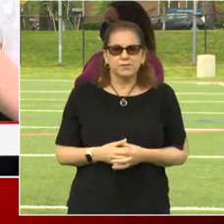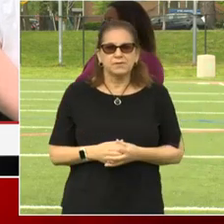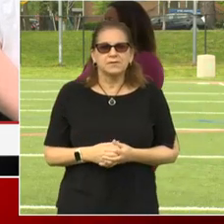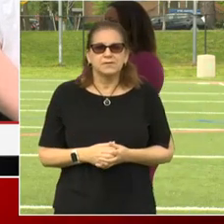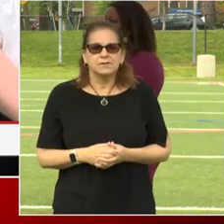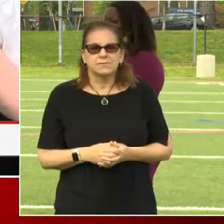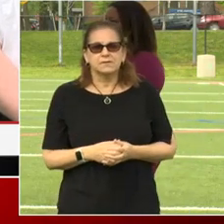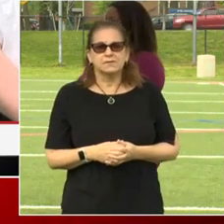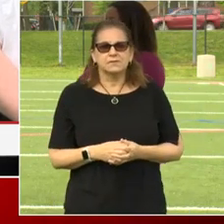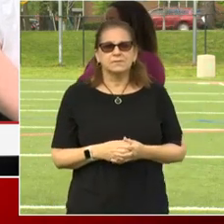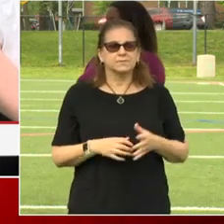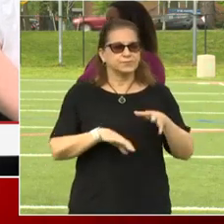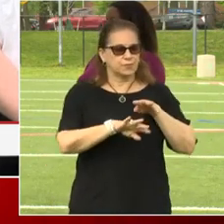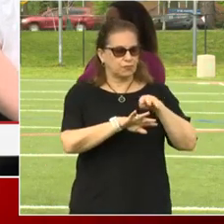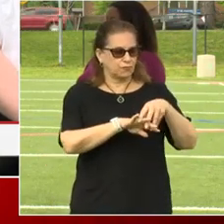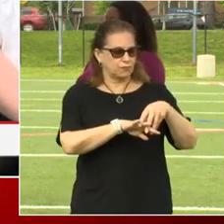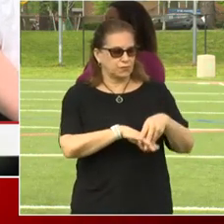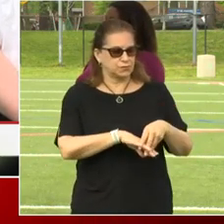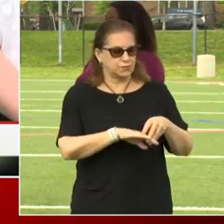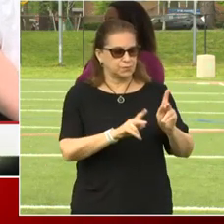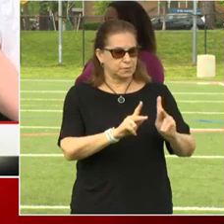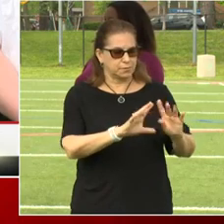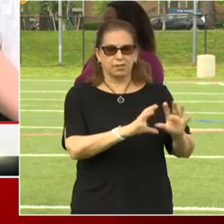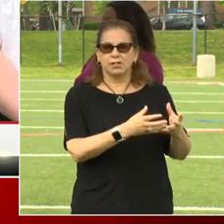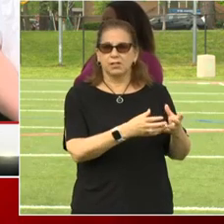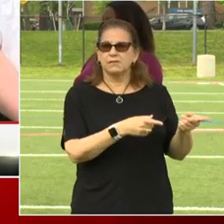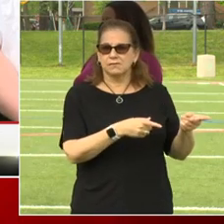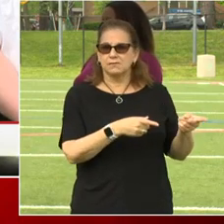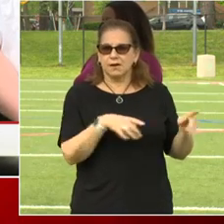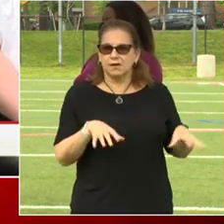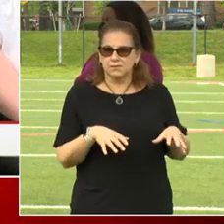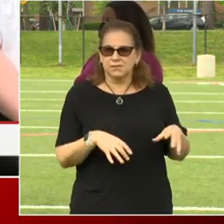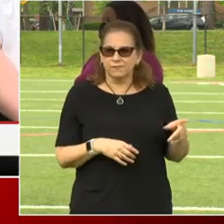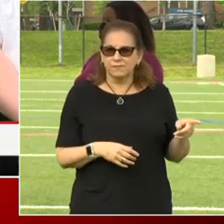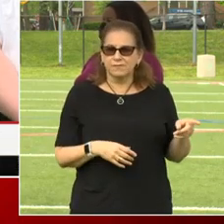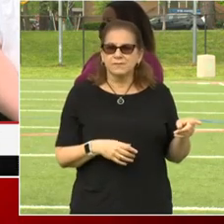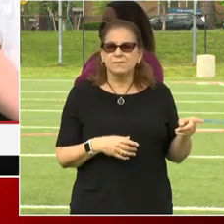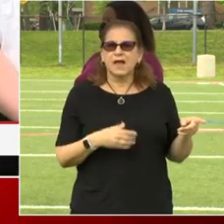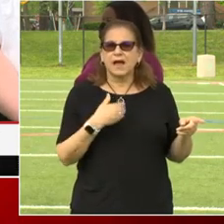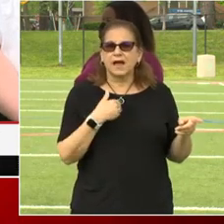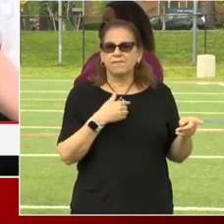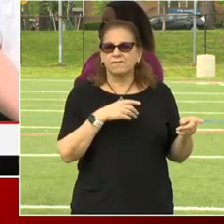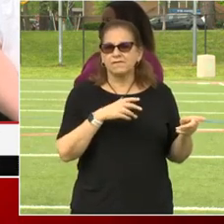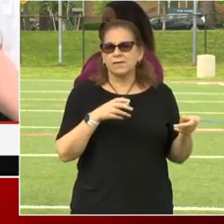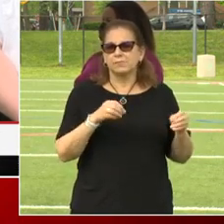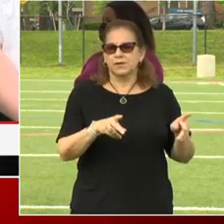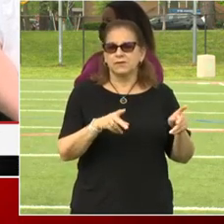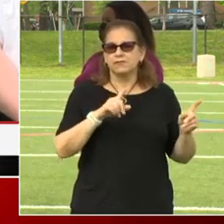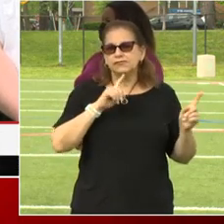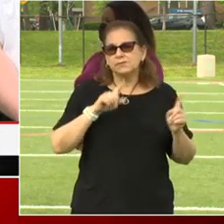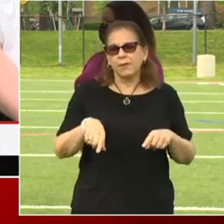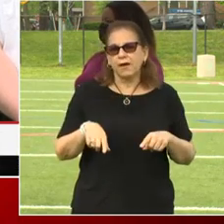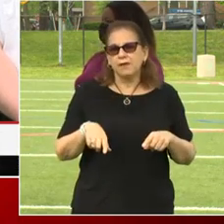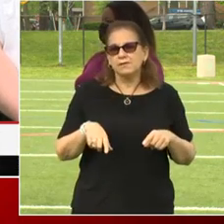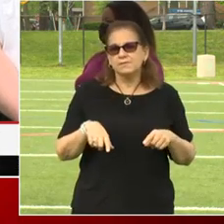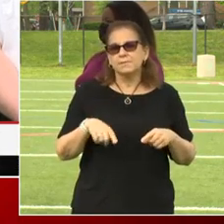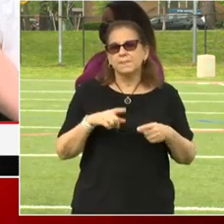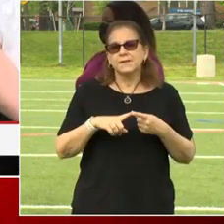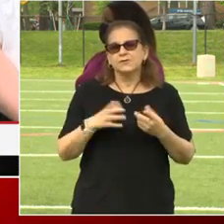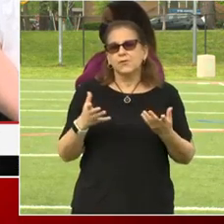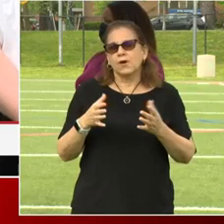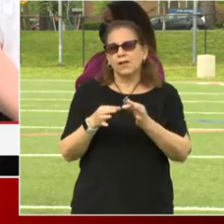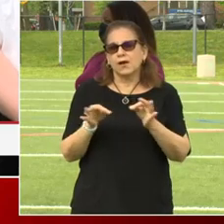the DC Building Industry Association and other groups, responding in terms of strengthening some language